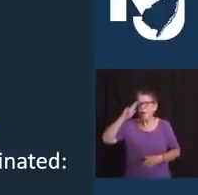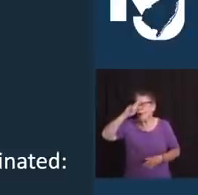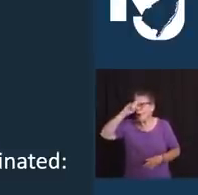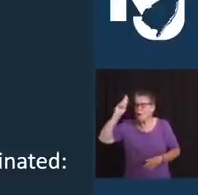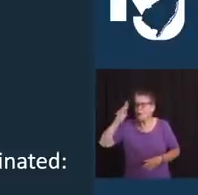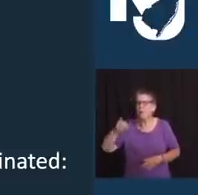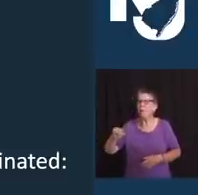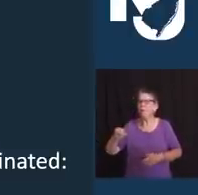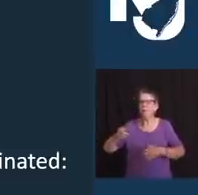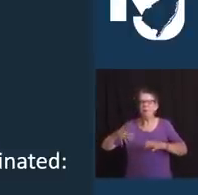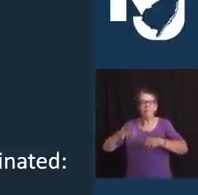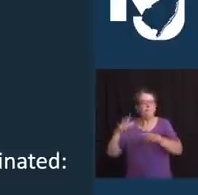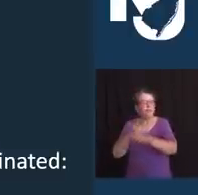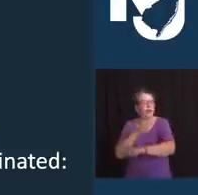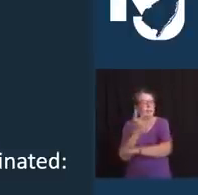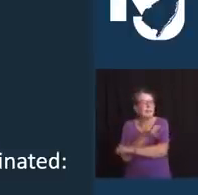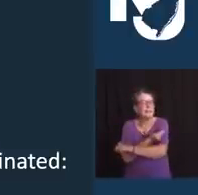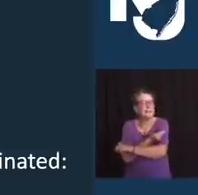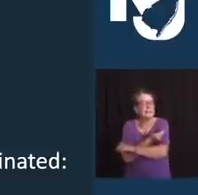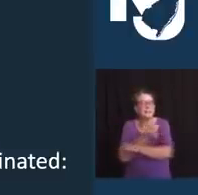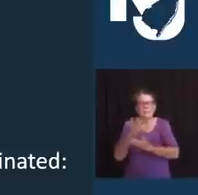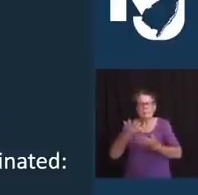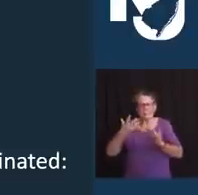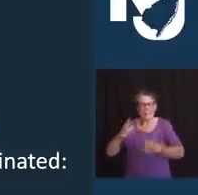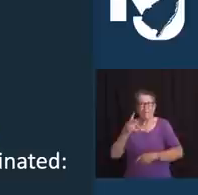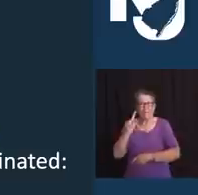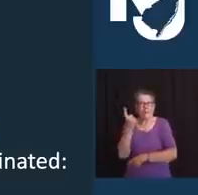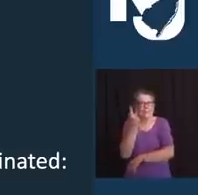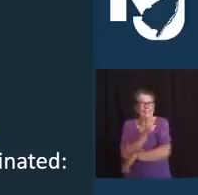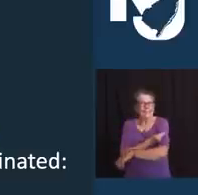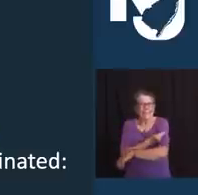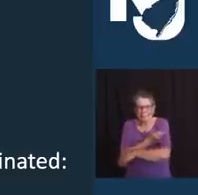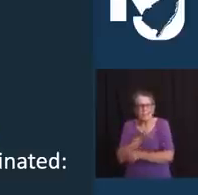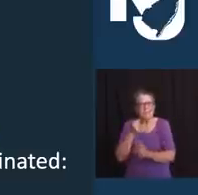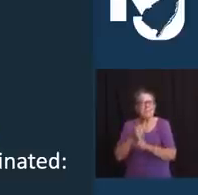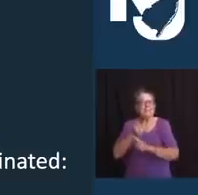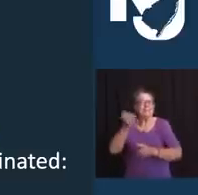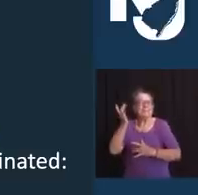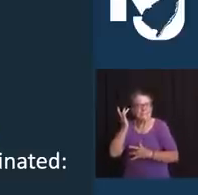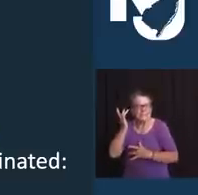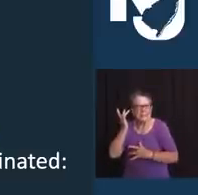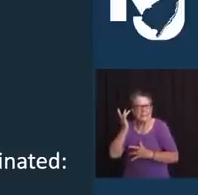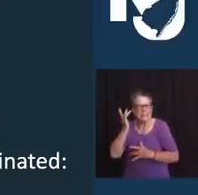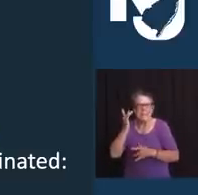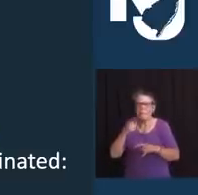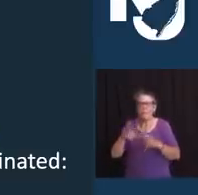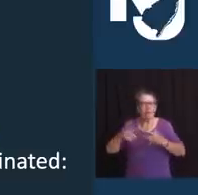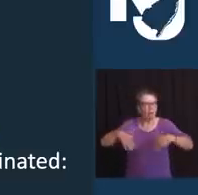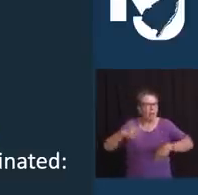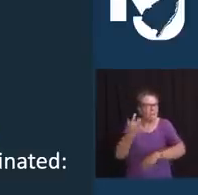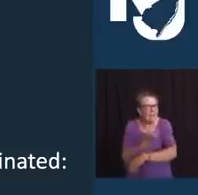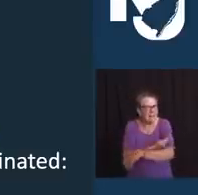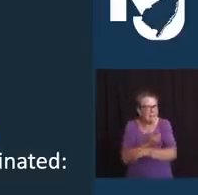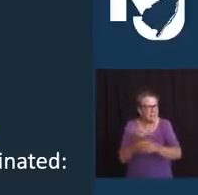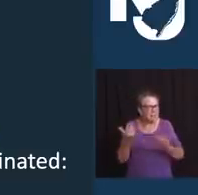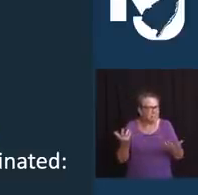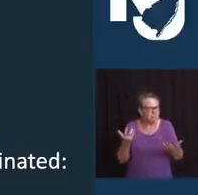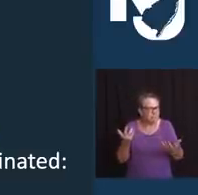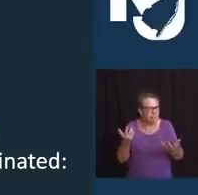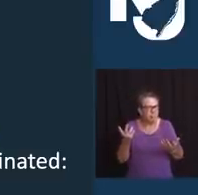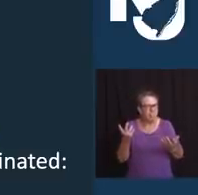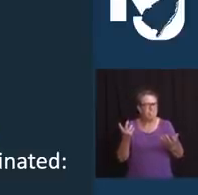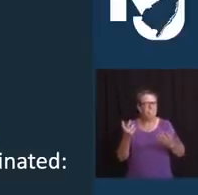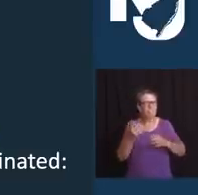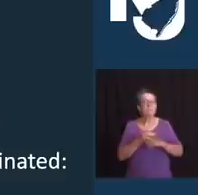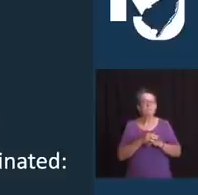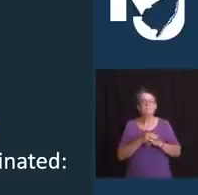breakdown of these individuals, if we extrapolate from the data that we've seen over the longer term, the majority of these fully vaccinated folks,